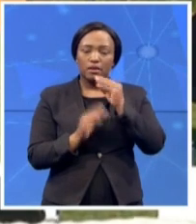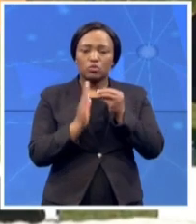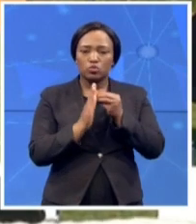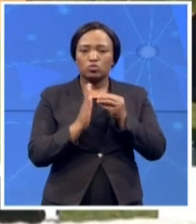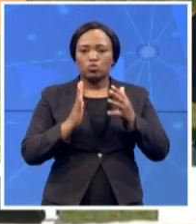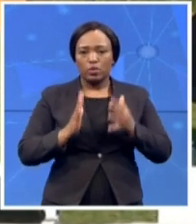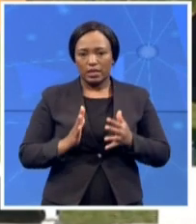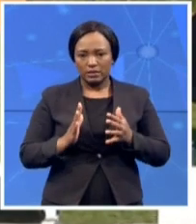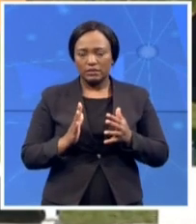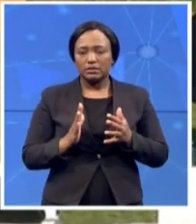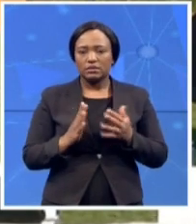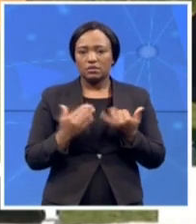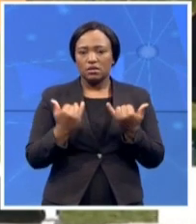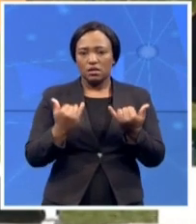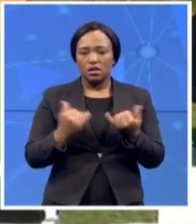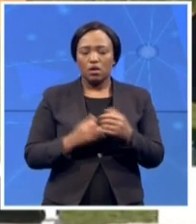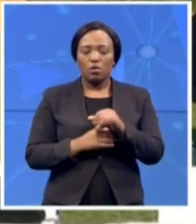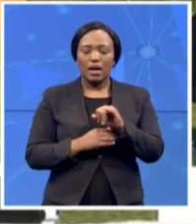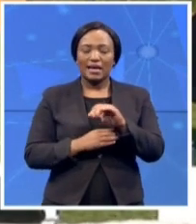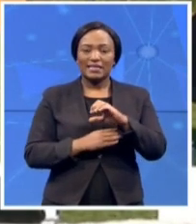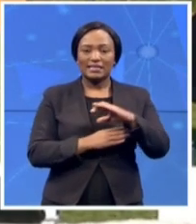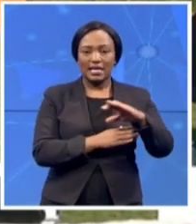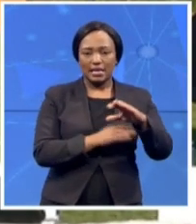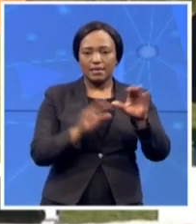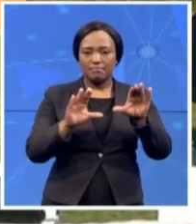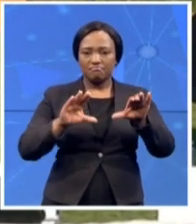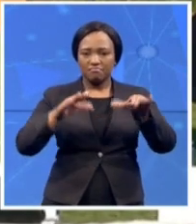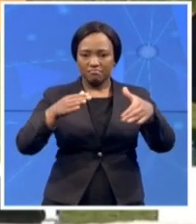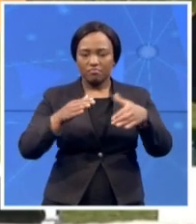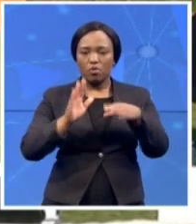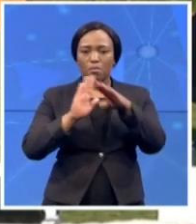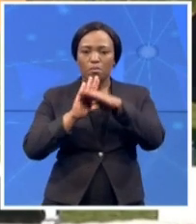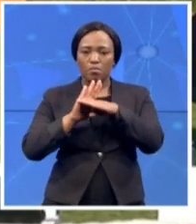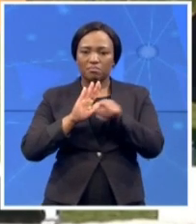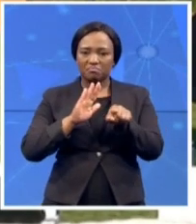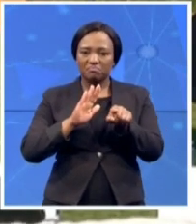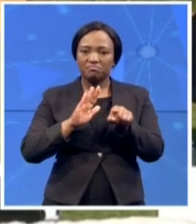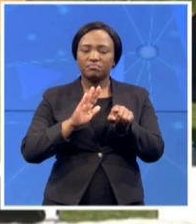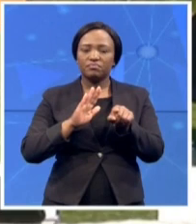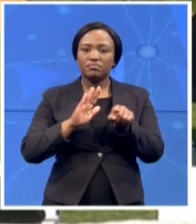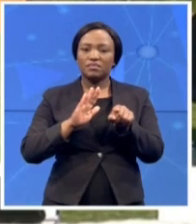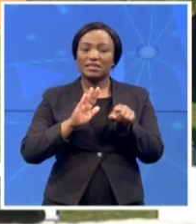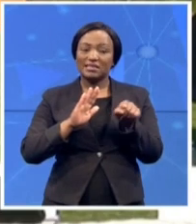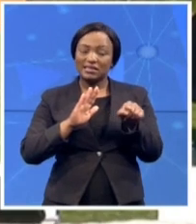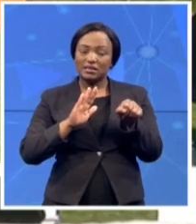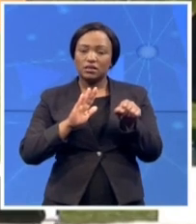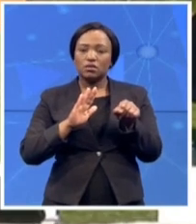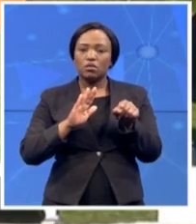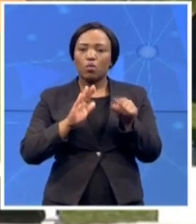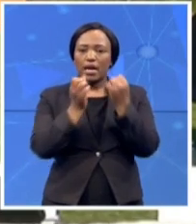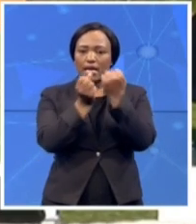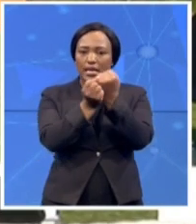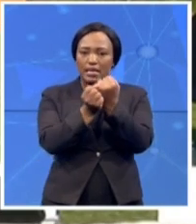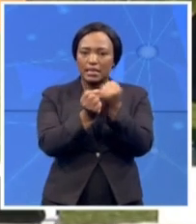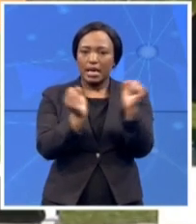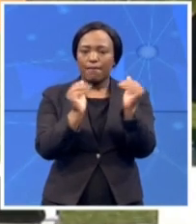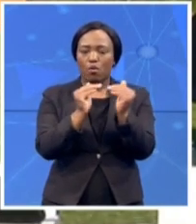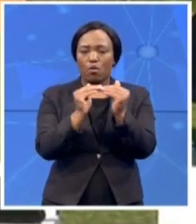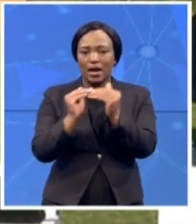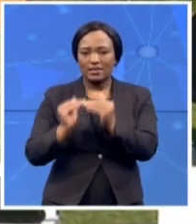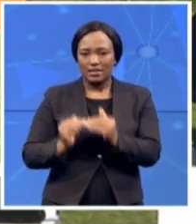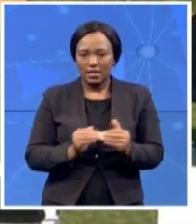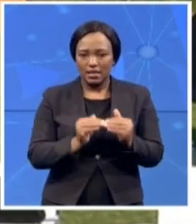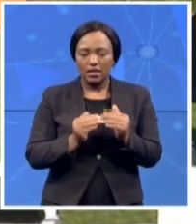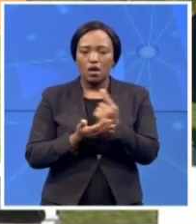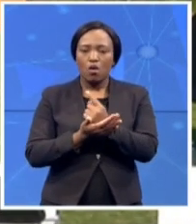IEC on a program of actually it's a democracy week where we want to speak to students to encourage